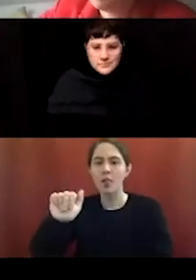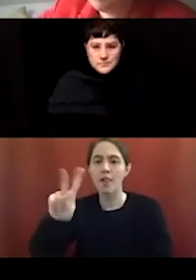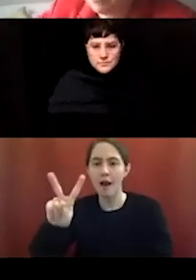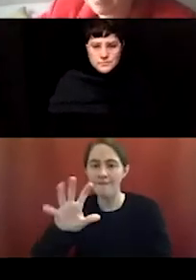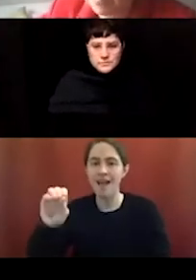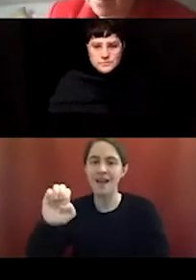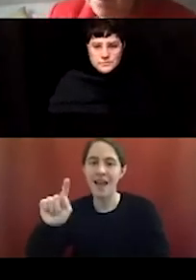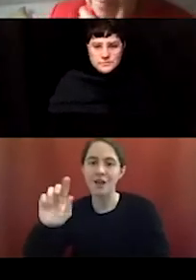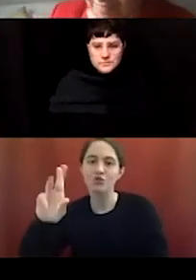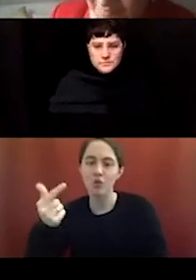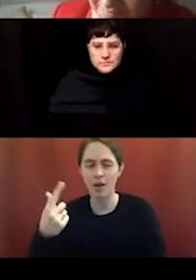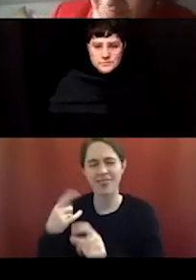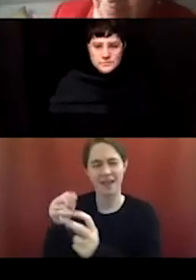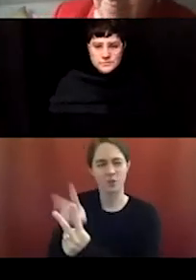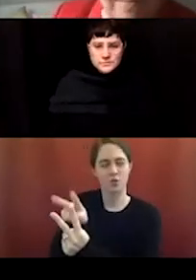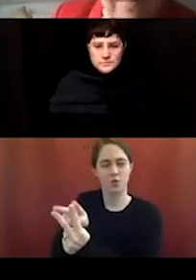high holidays.